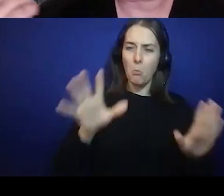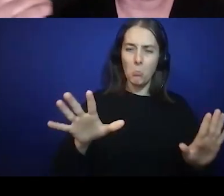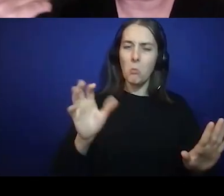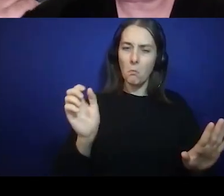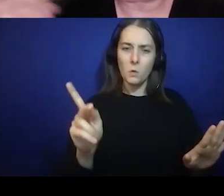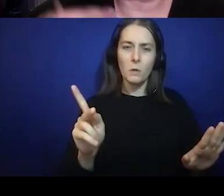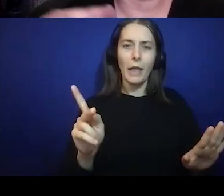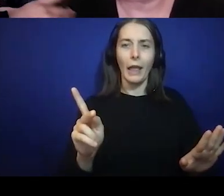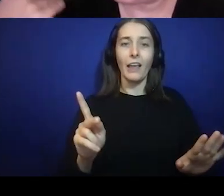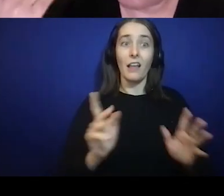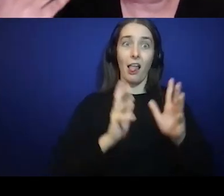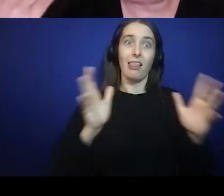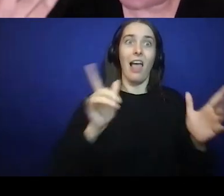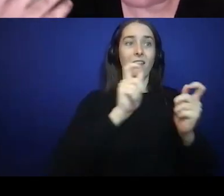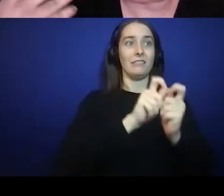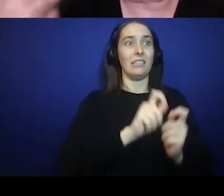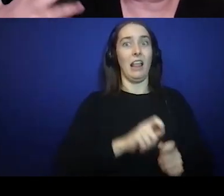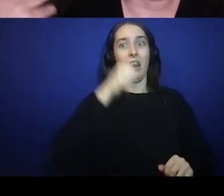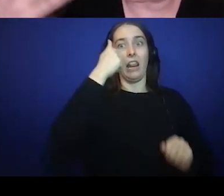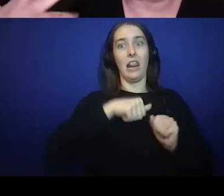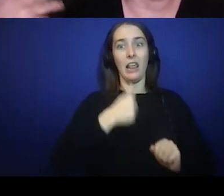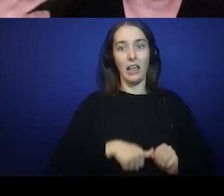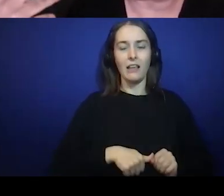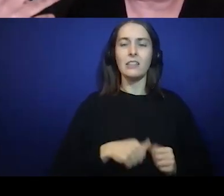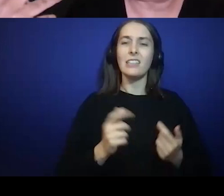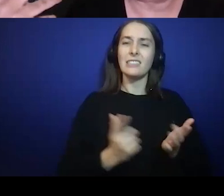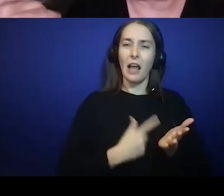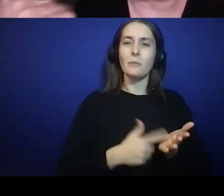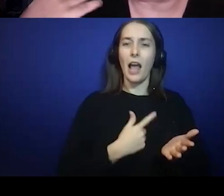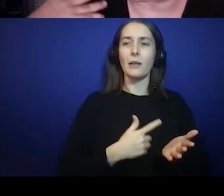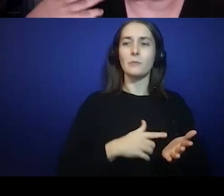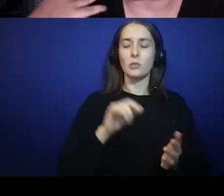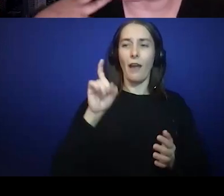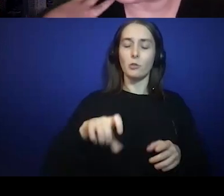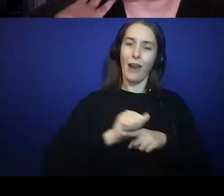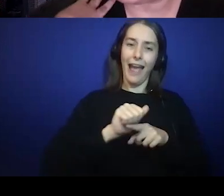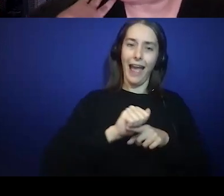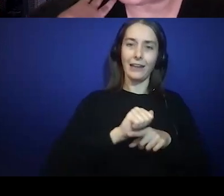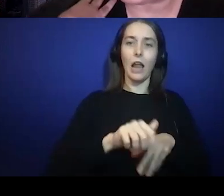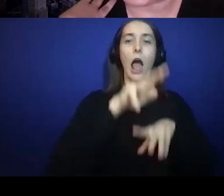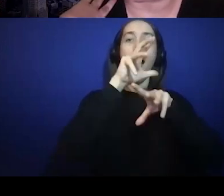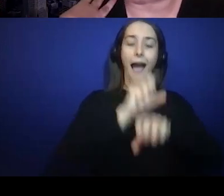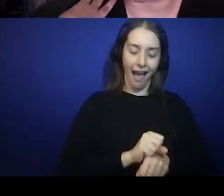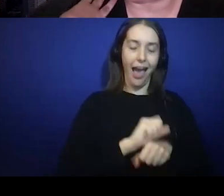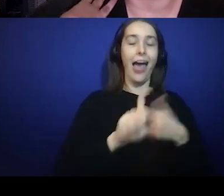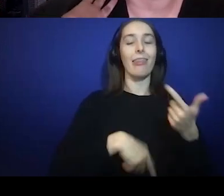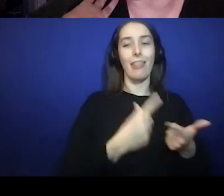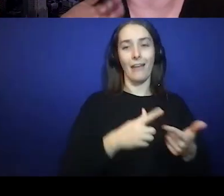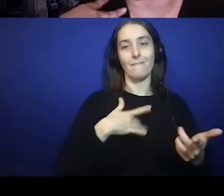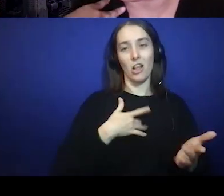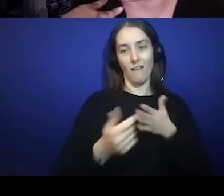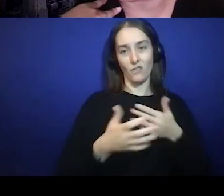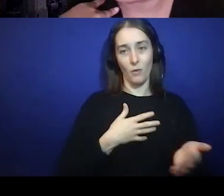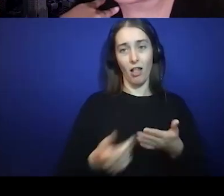of detail, and some of this you only feel comfortable after you've done it for a while. I can say for myself, even as, again, someone who